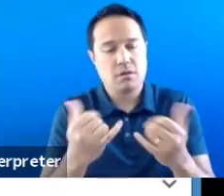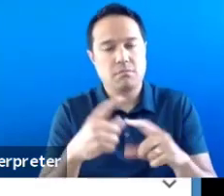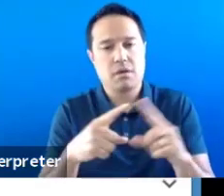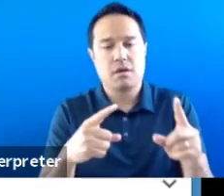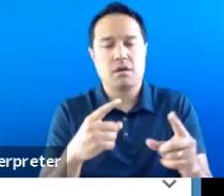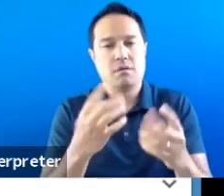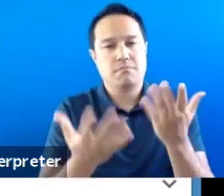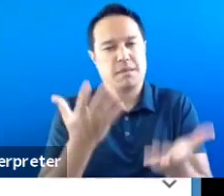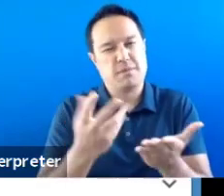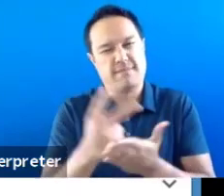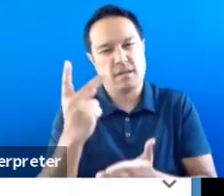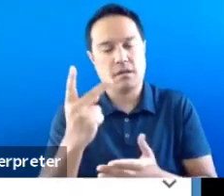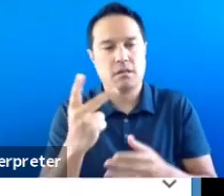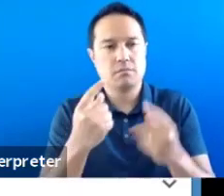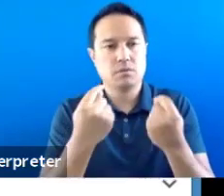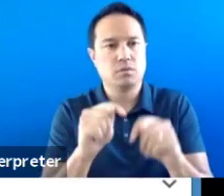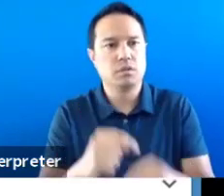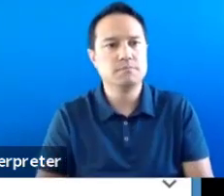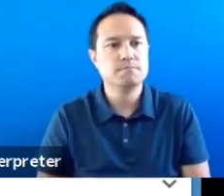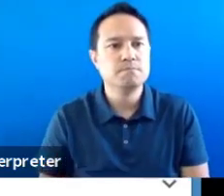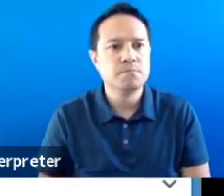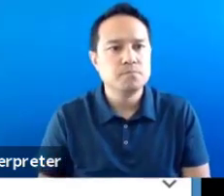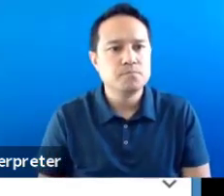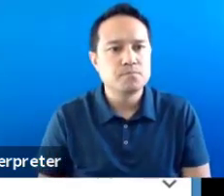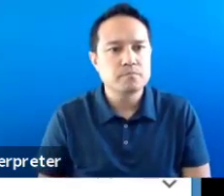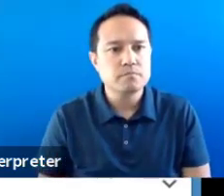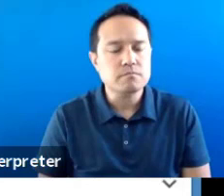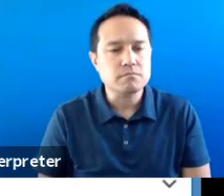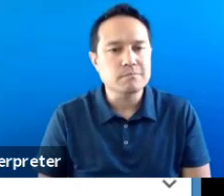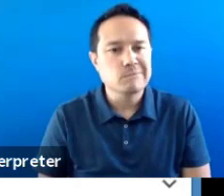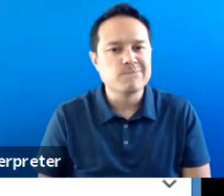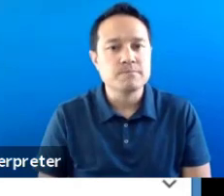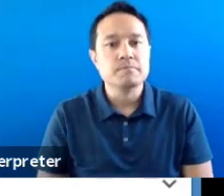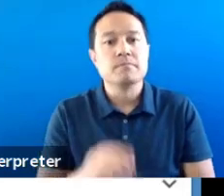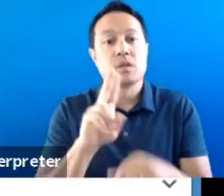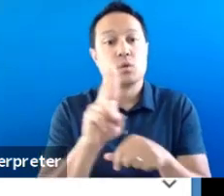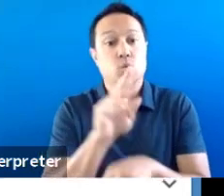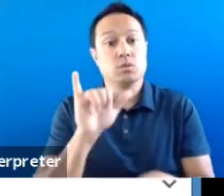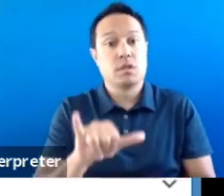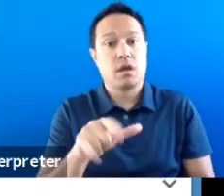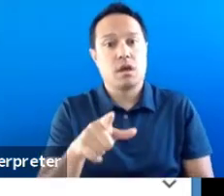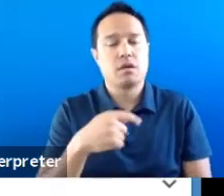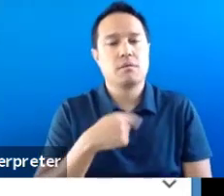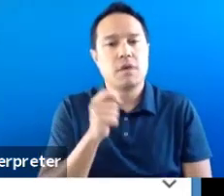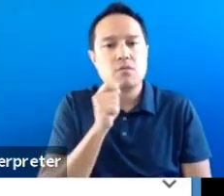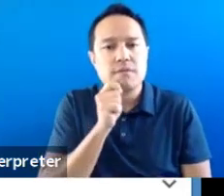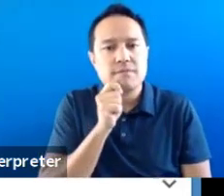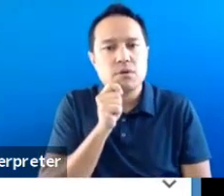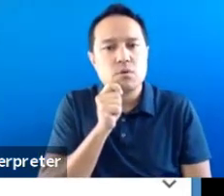on. Okay. So when you use it, it has a little microphone.